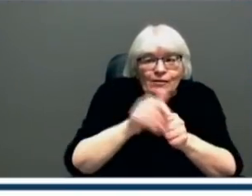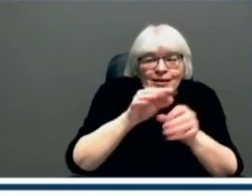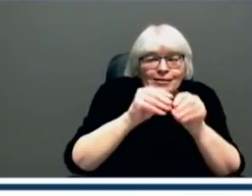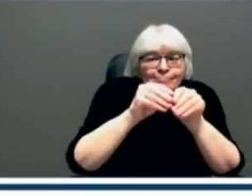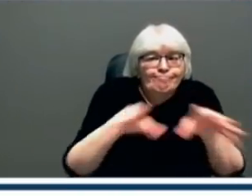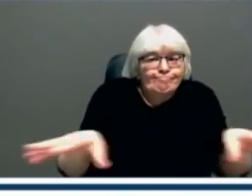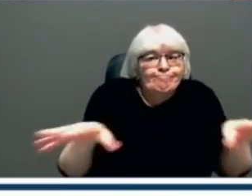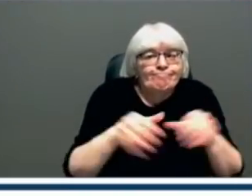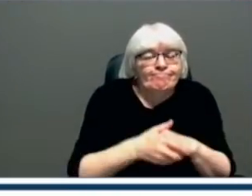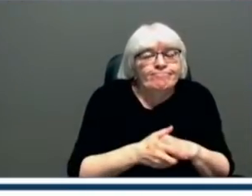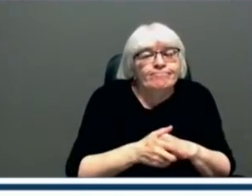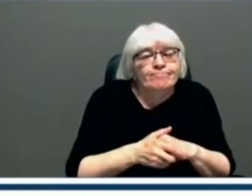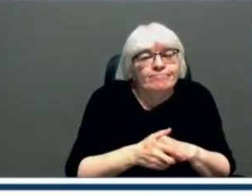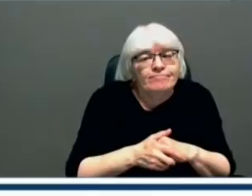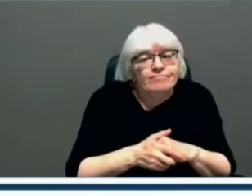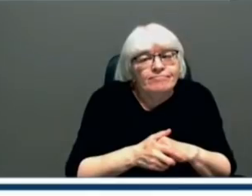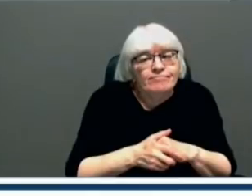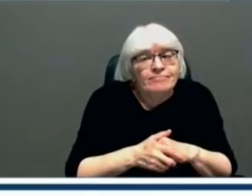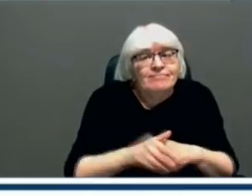pandemic.